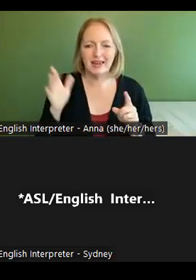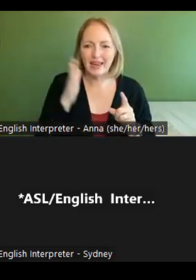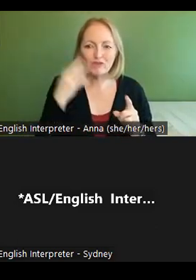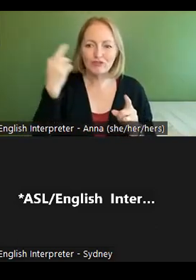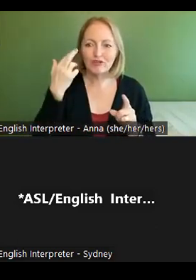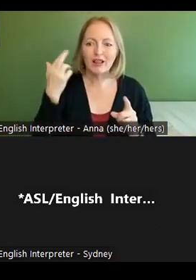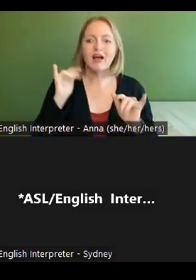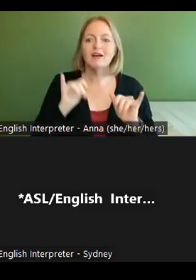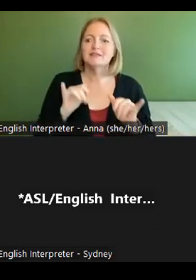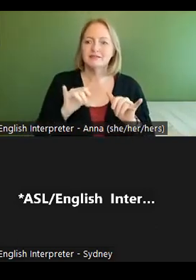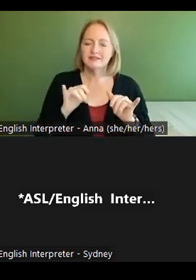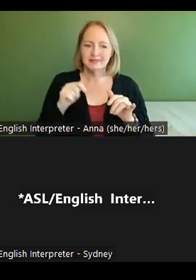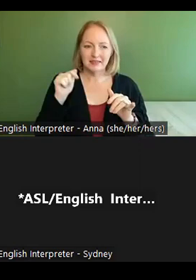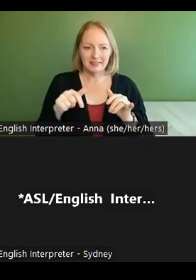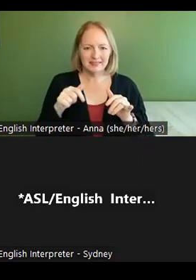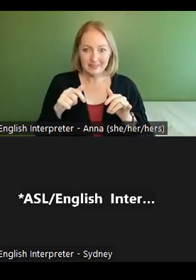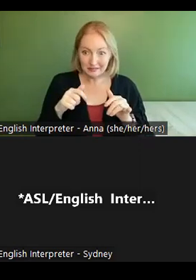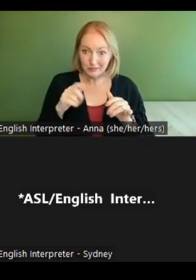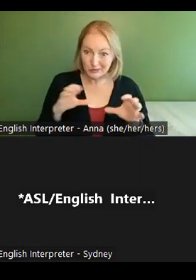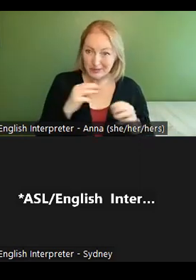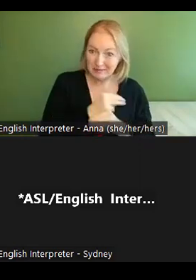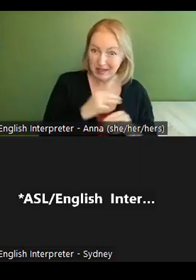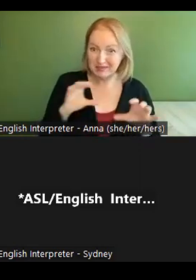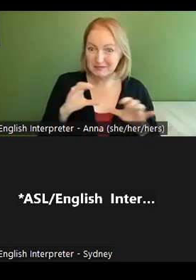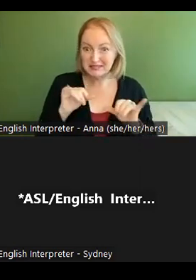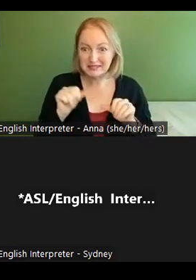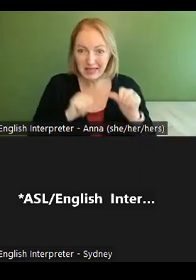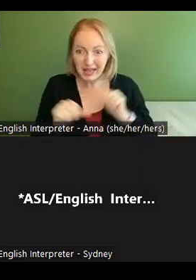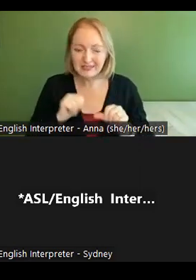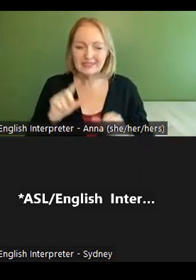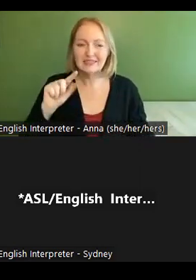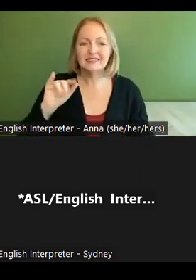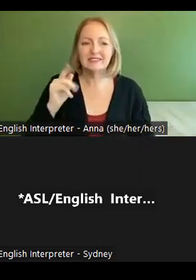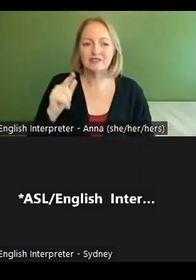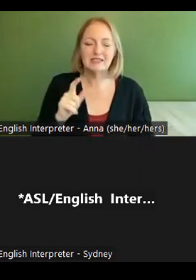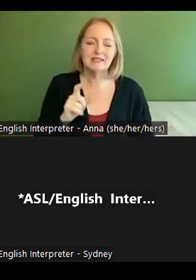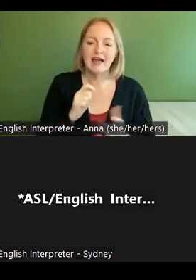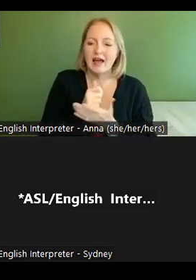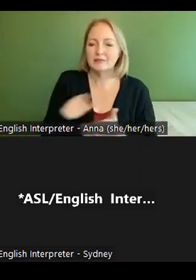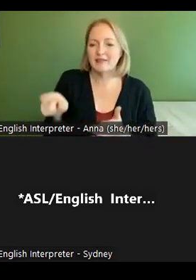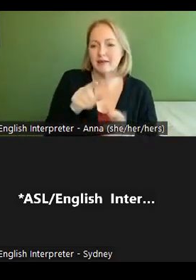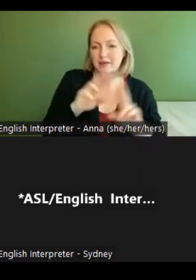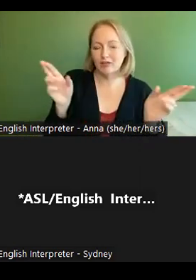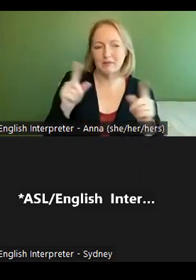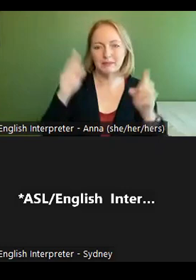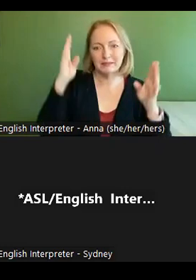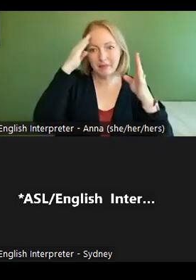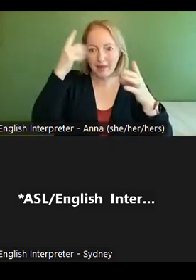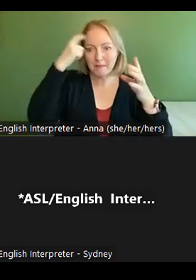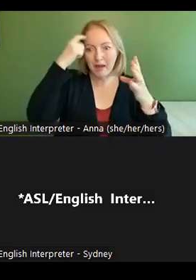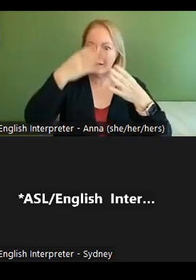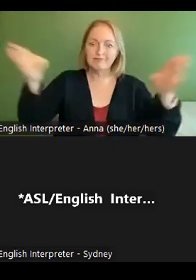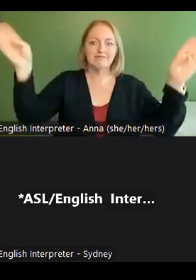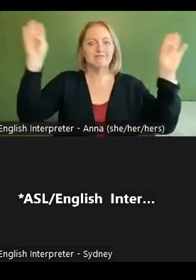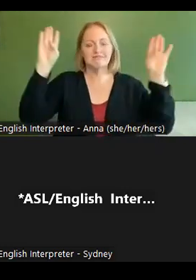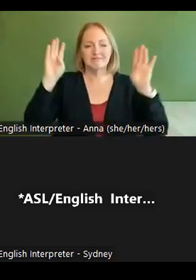realize this is what we were doing. Tinkering contributes to them being ready because it broadens their mind.